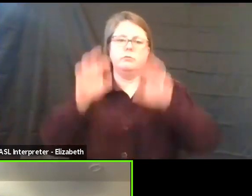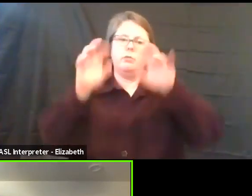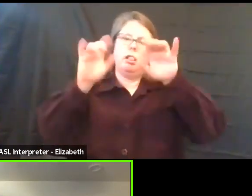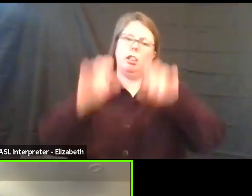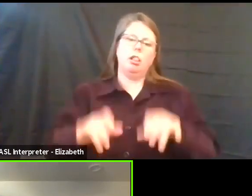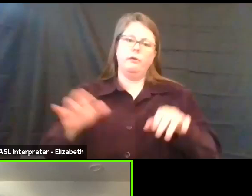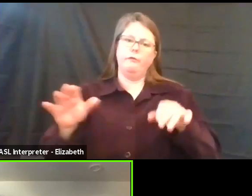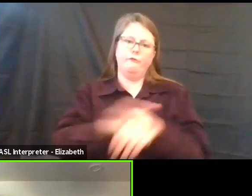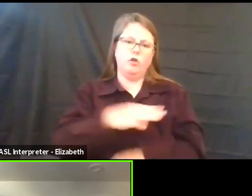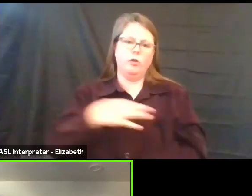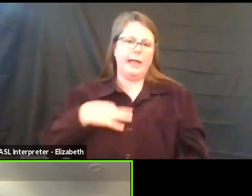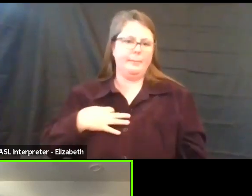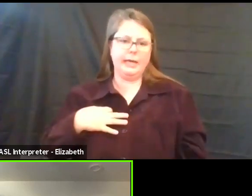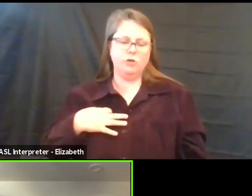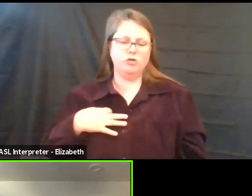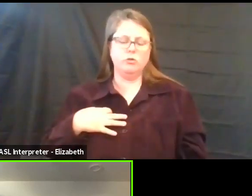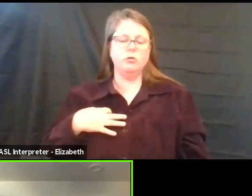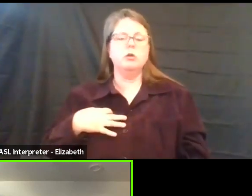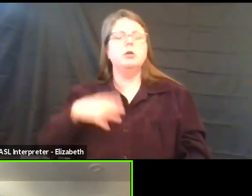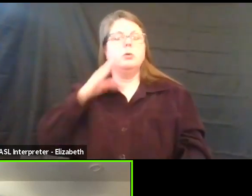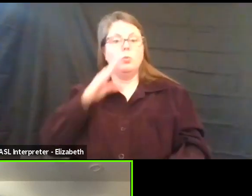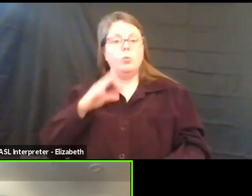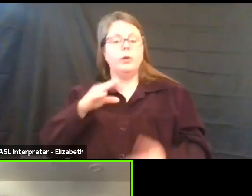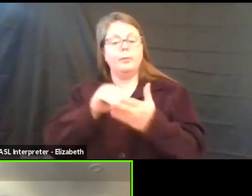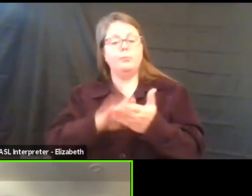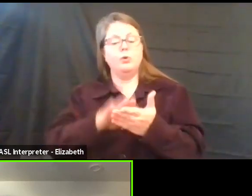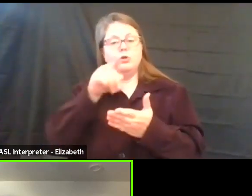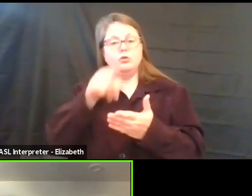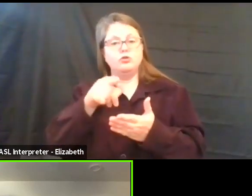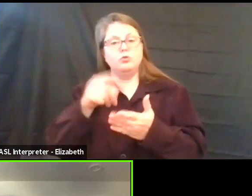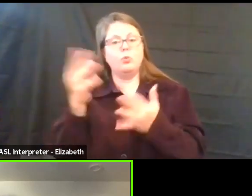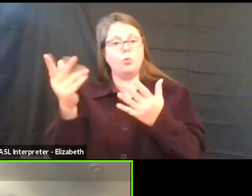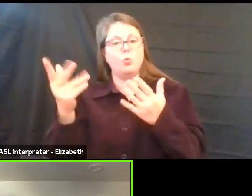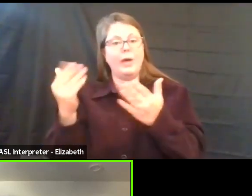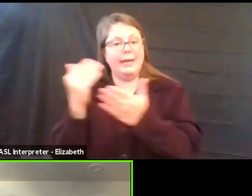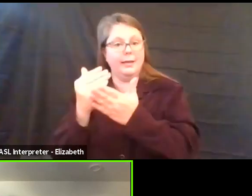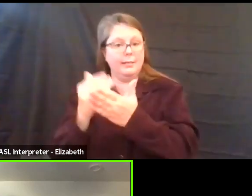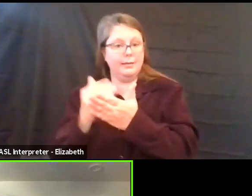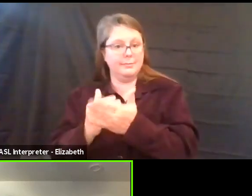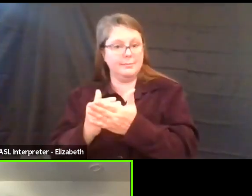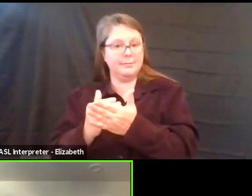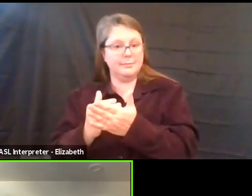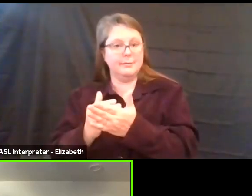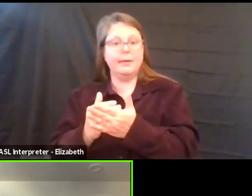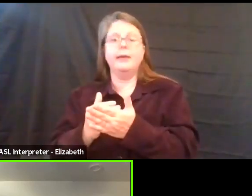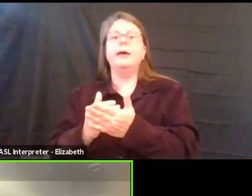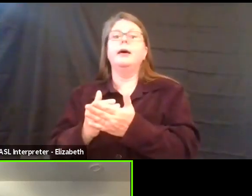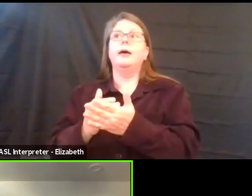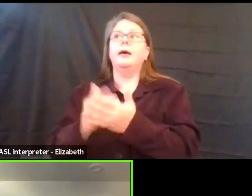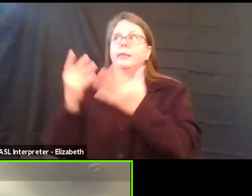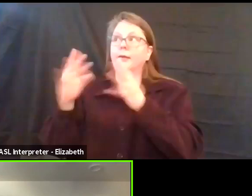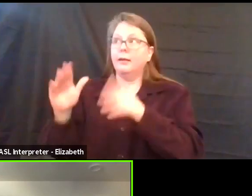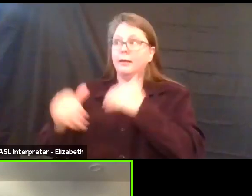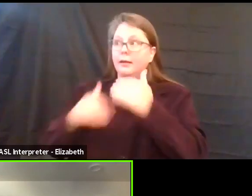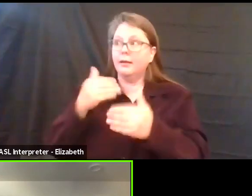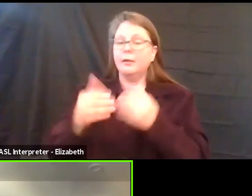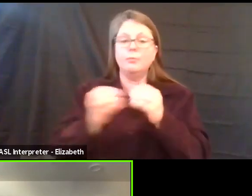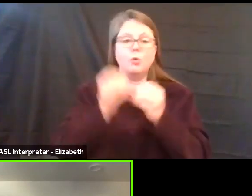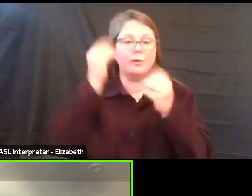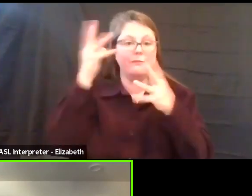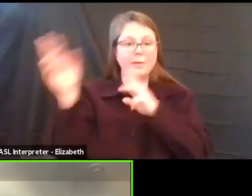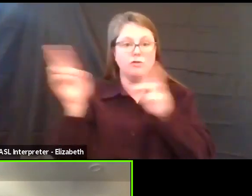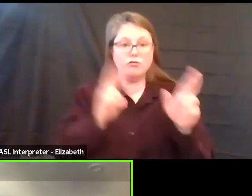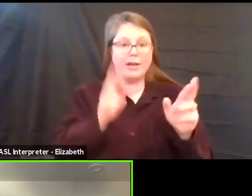be placed on a wait list. And then when we have more information, we'll be contacting people. Right now, the fund is available